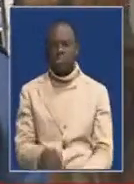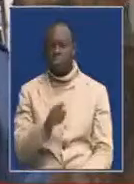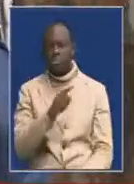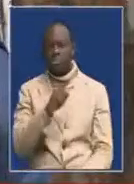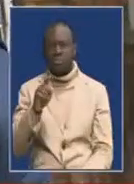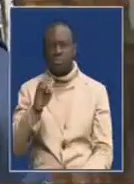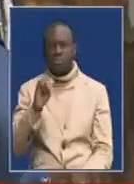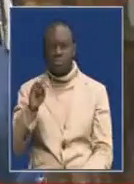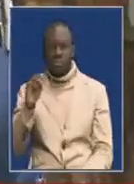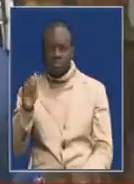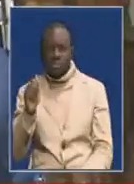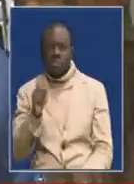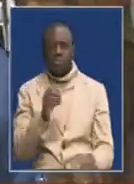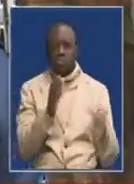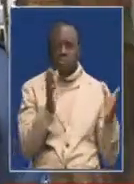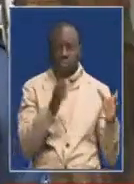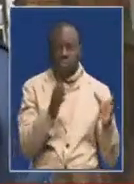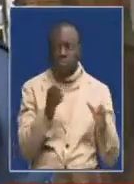beneficial if